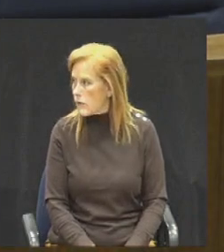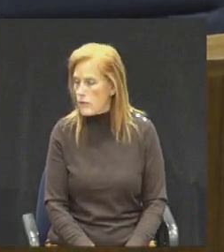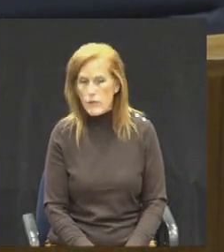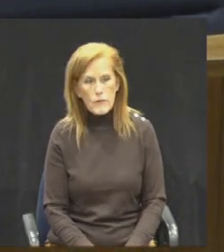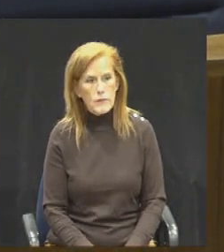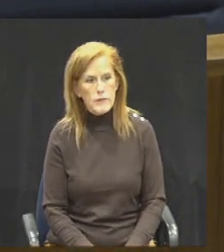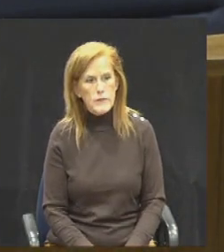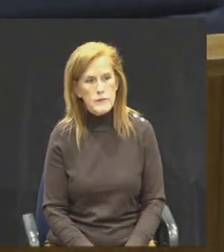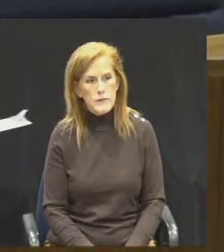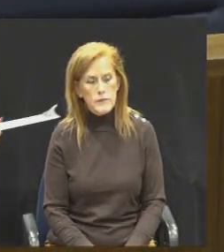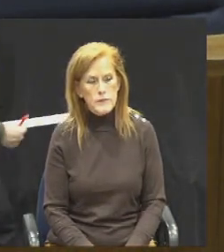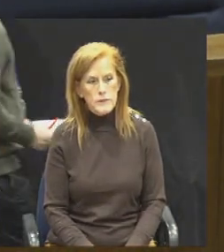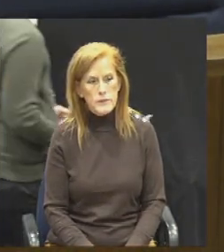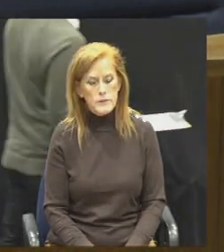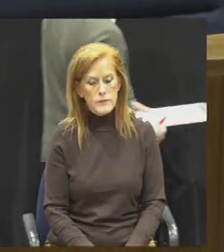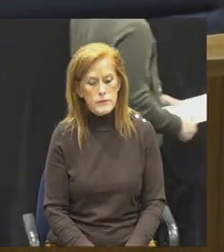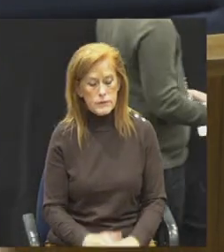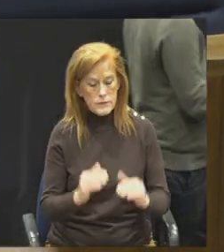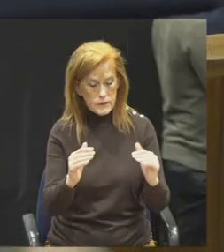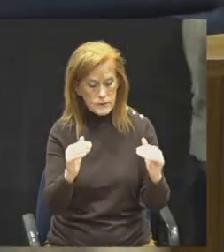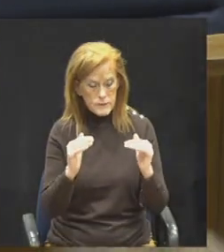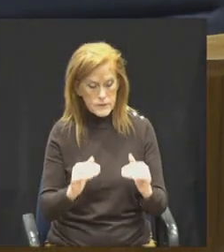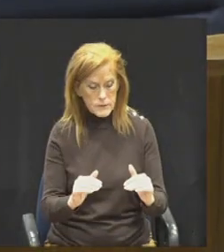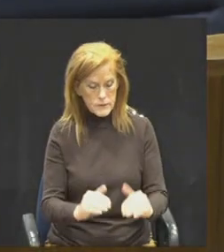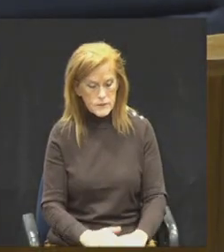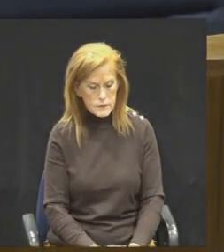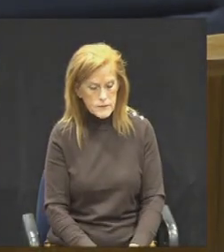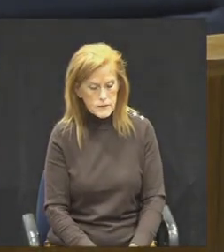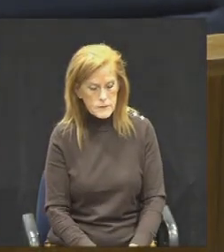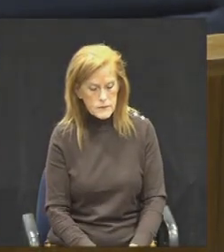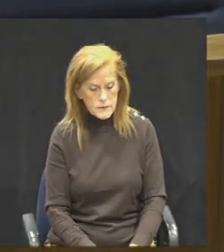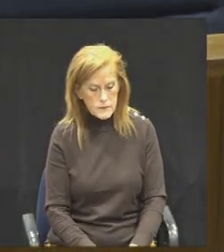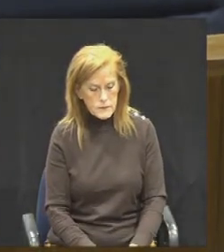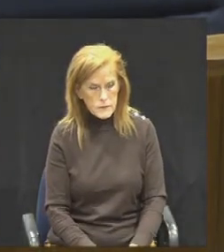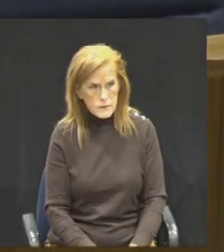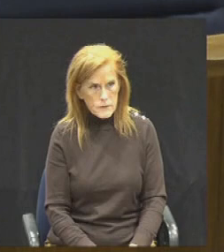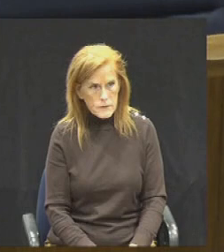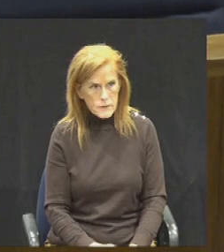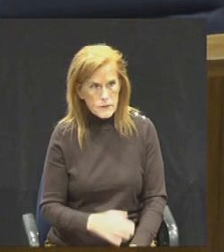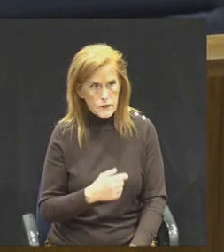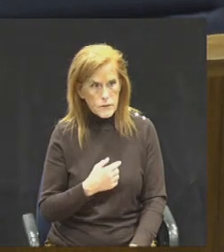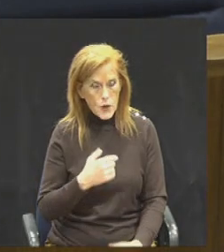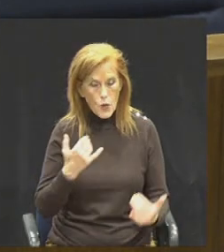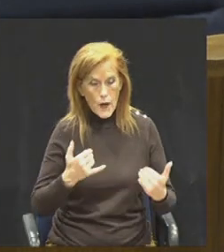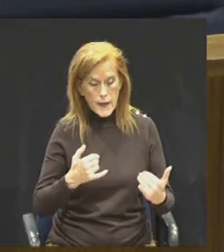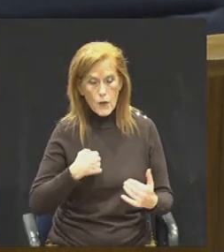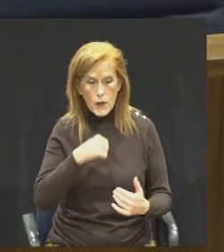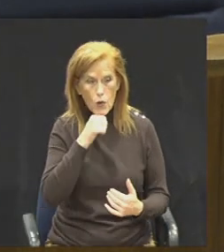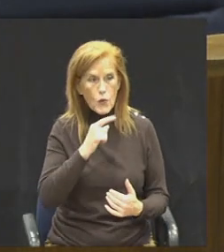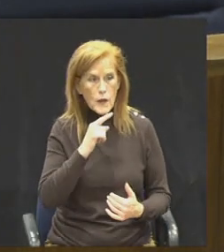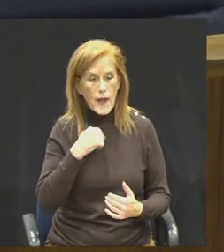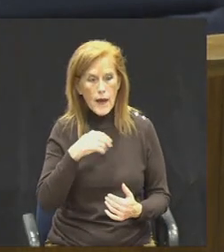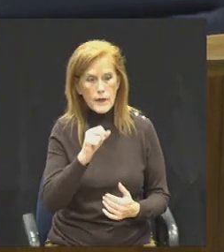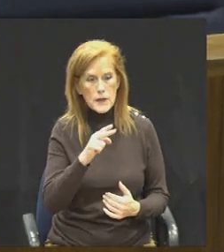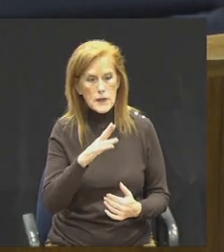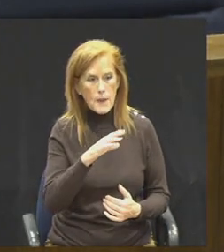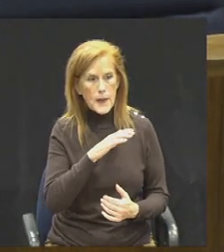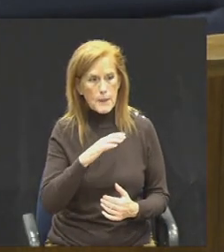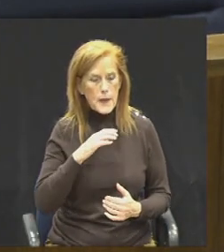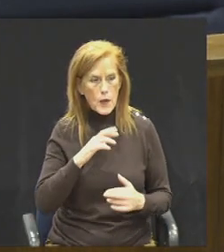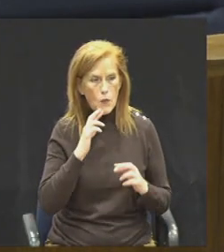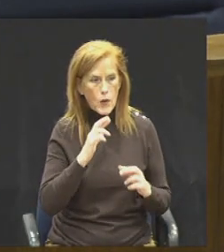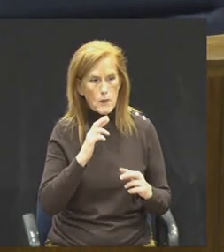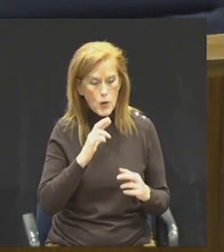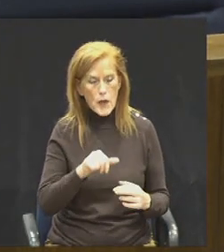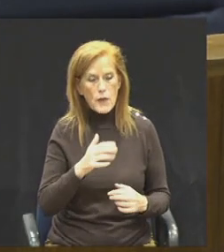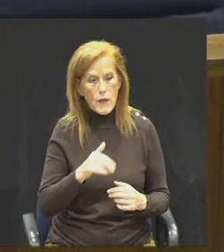Okay. Next on our agenda, we don't really have subcommittee reports right now, other than we